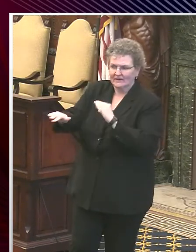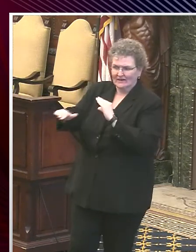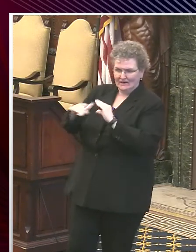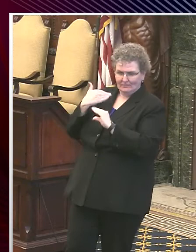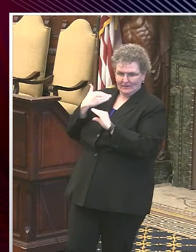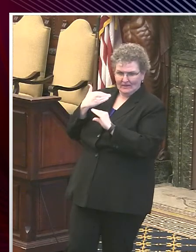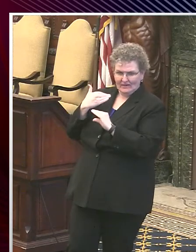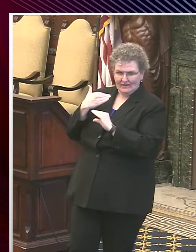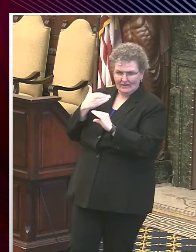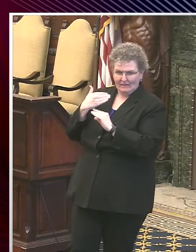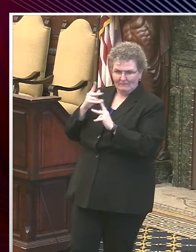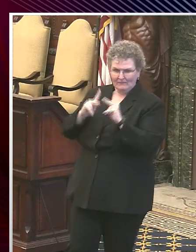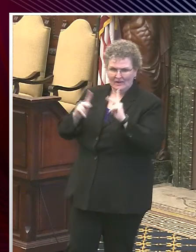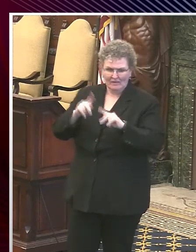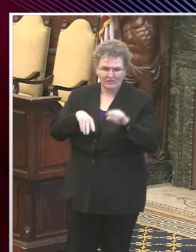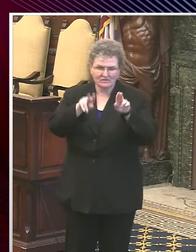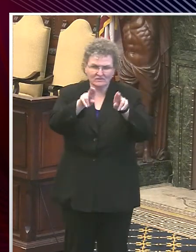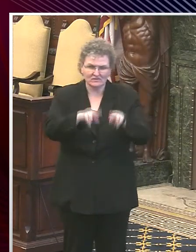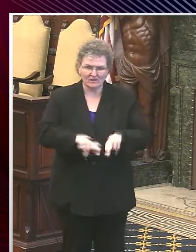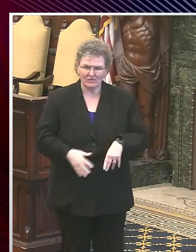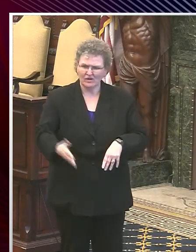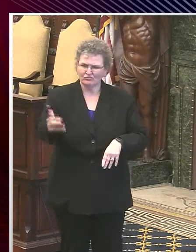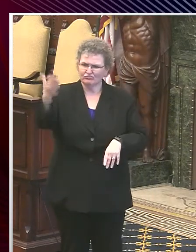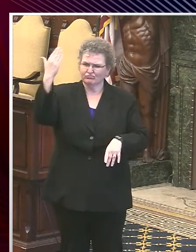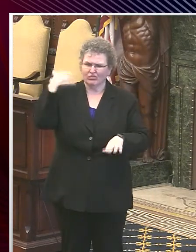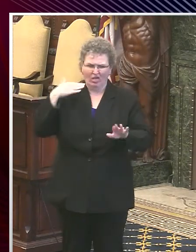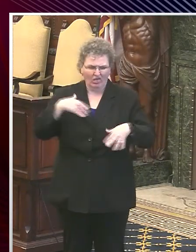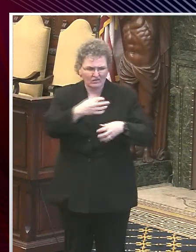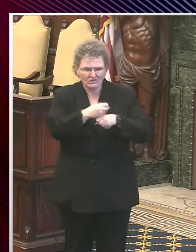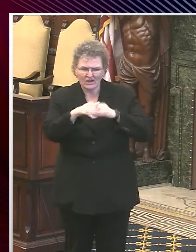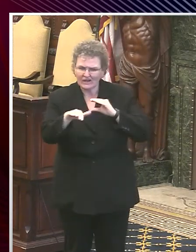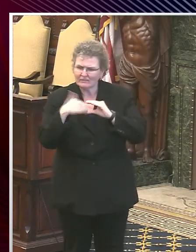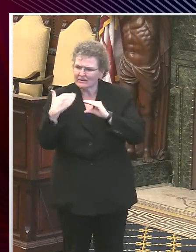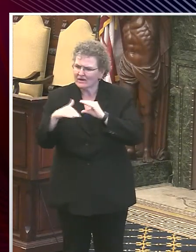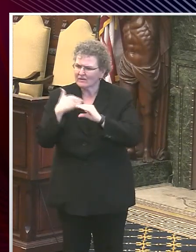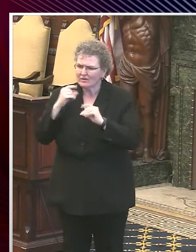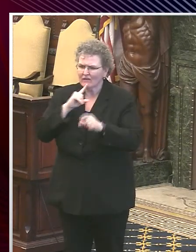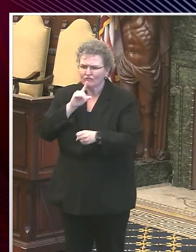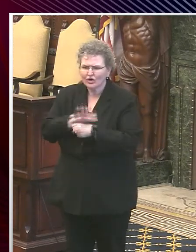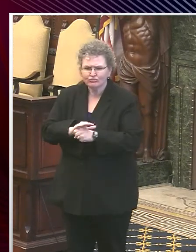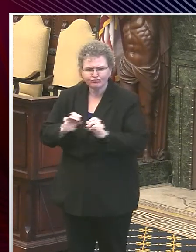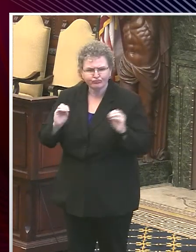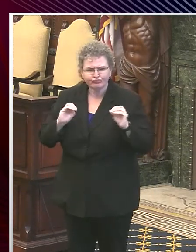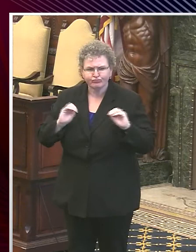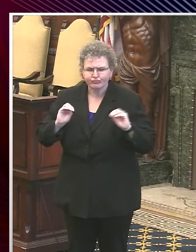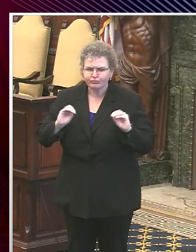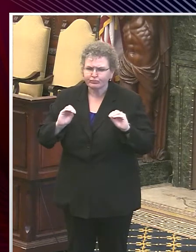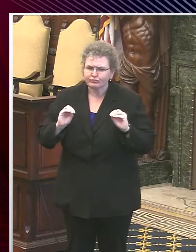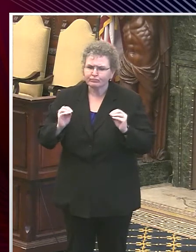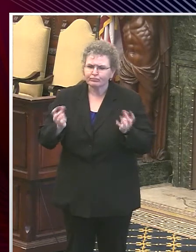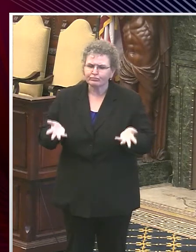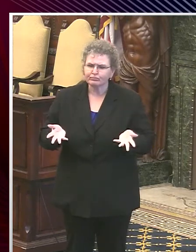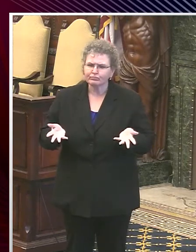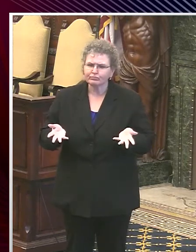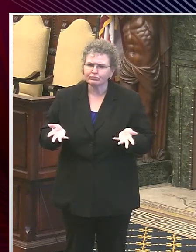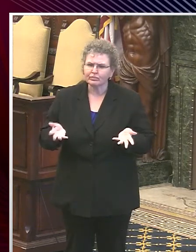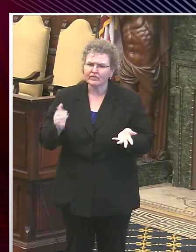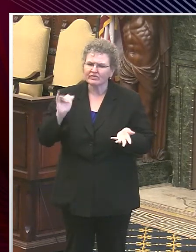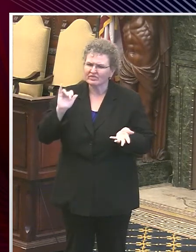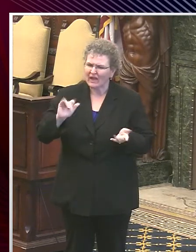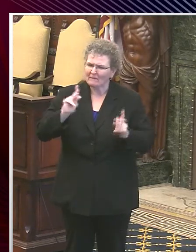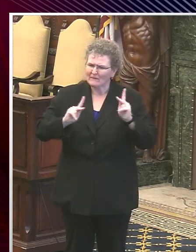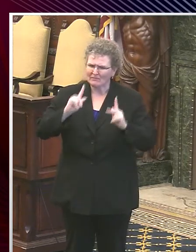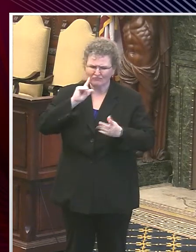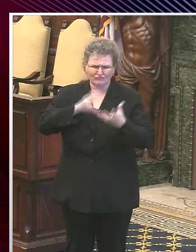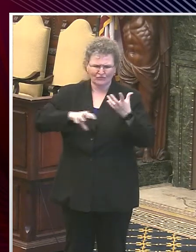whereas folks who signed up much earlier did not receive any kind of email confirmation, which is sort of creating some amount of confusion among people